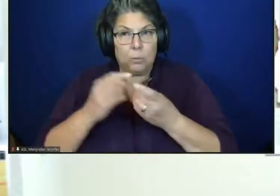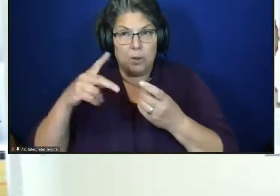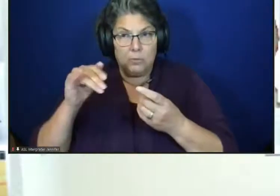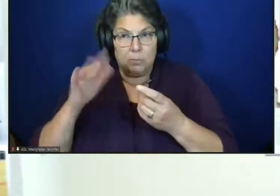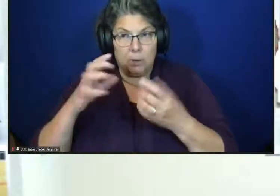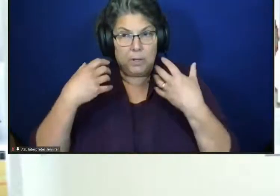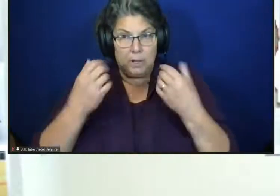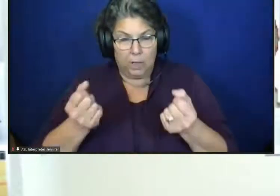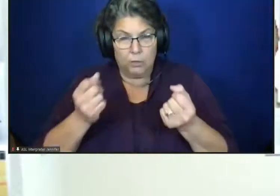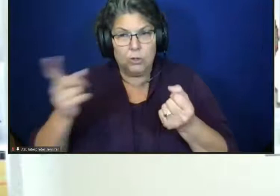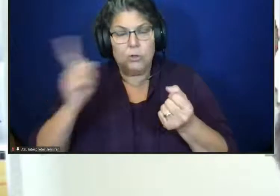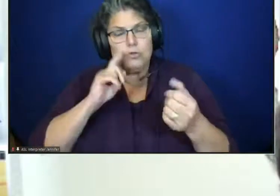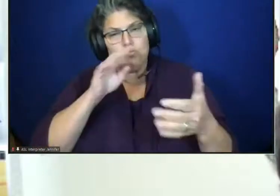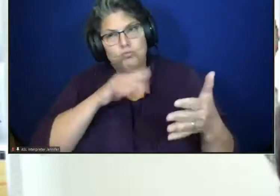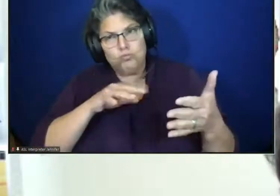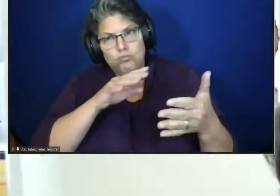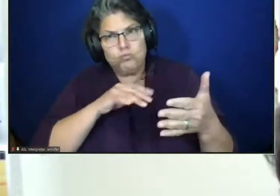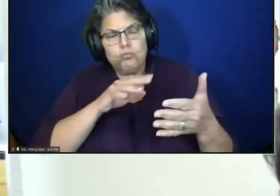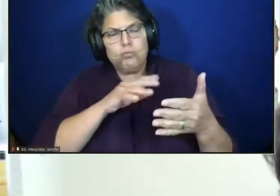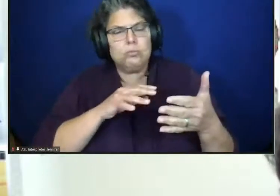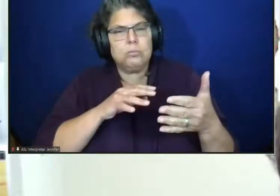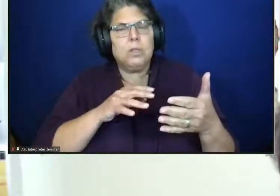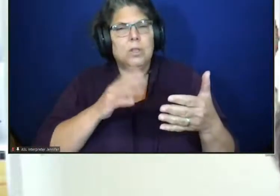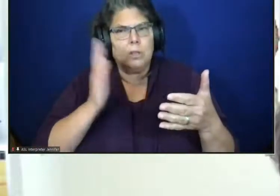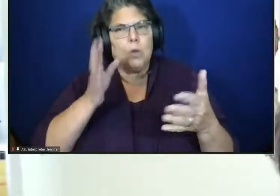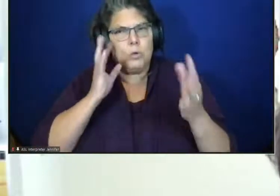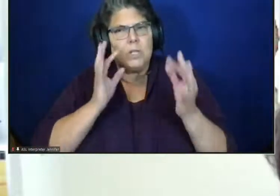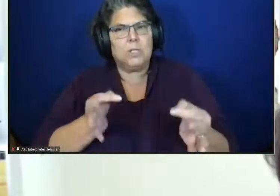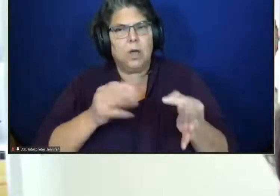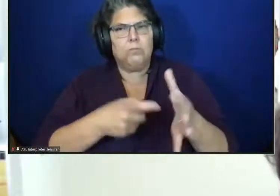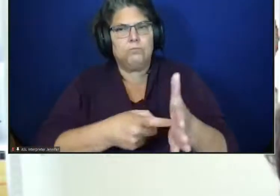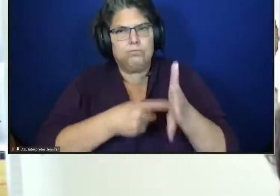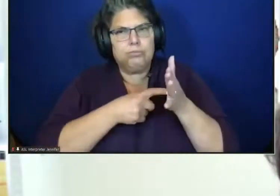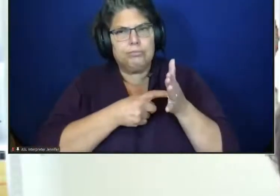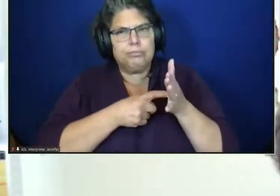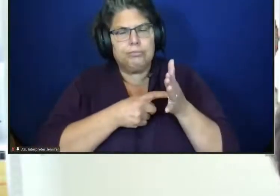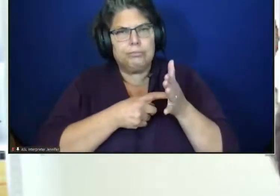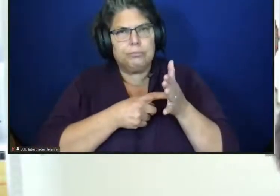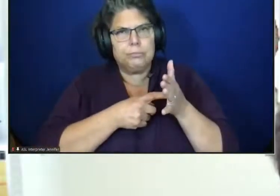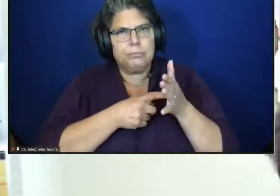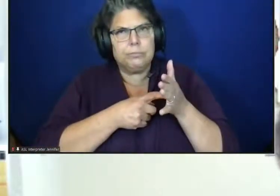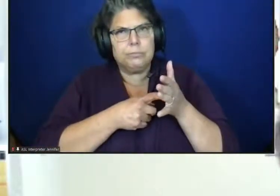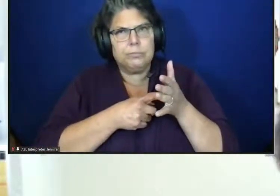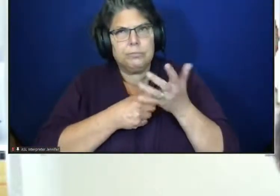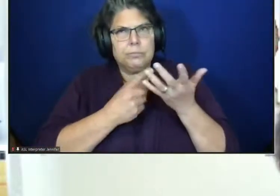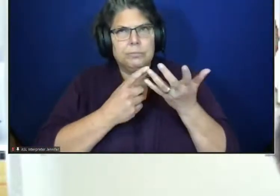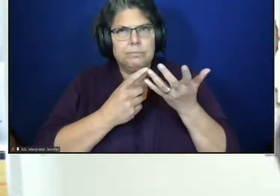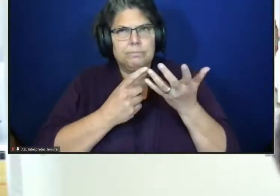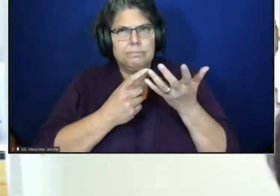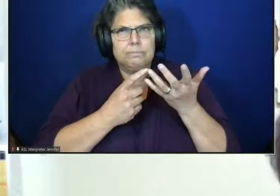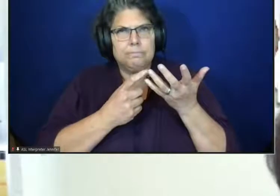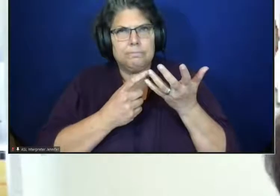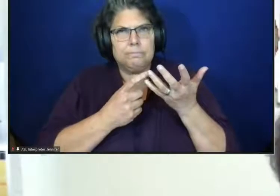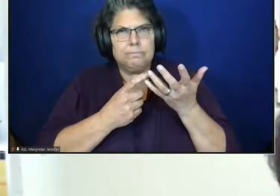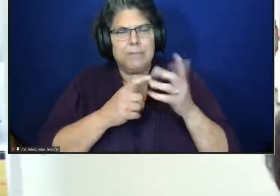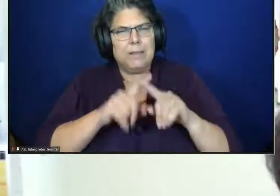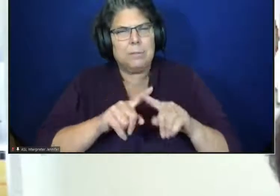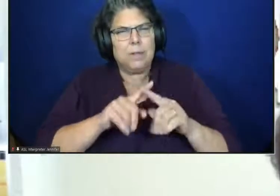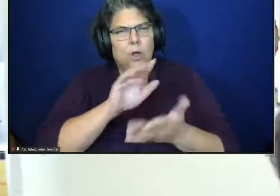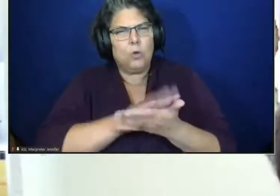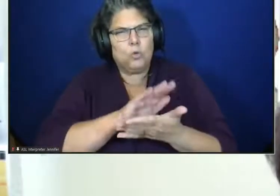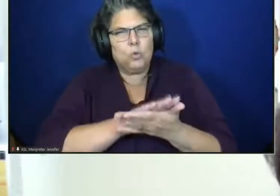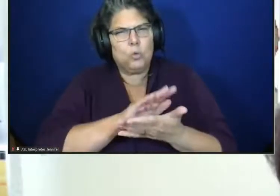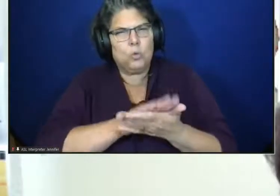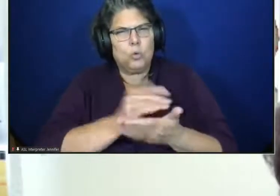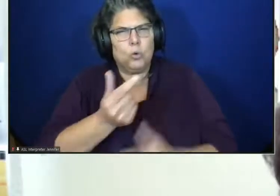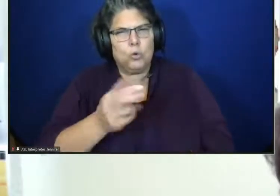heard is they would make those mandates on a sort of a school grade-based level.